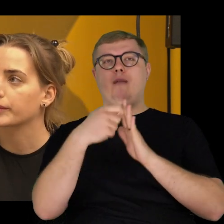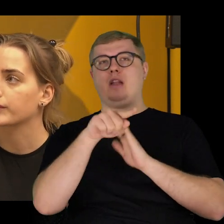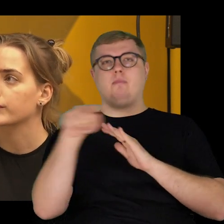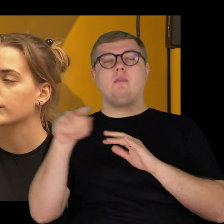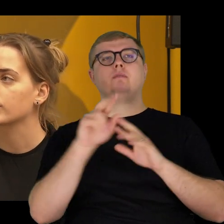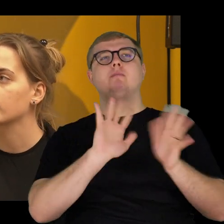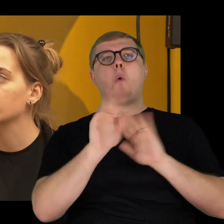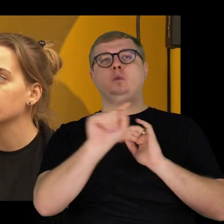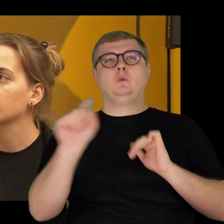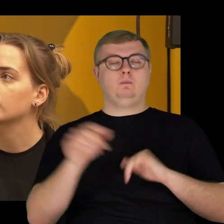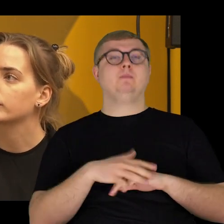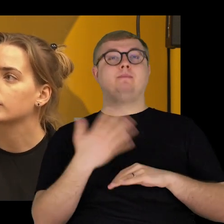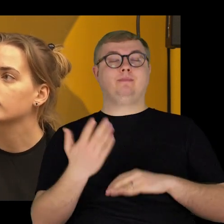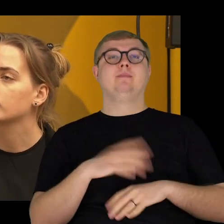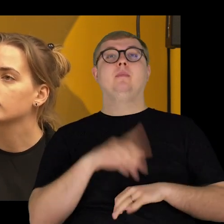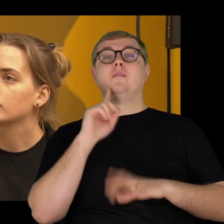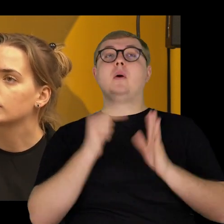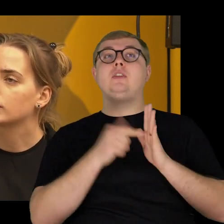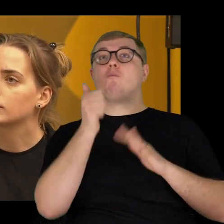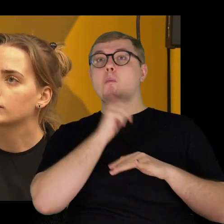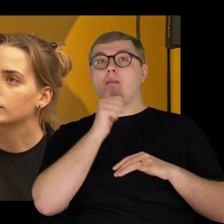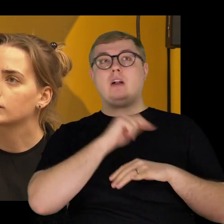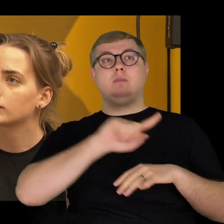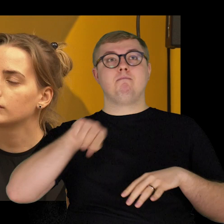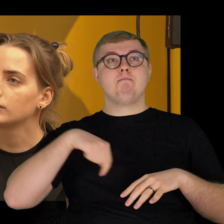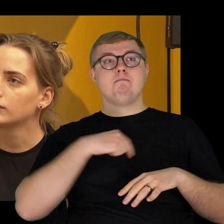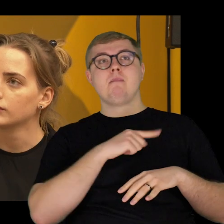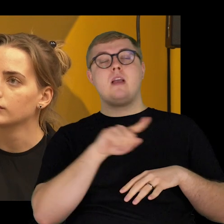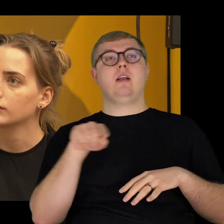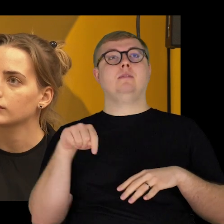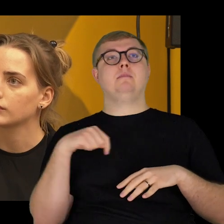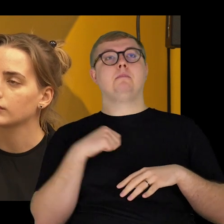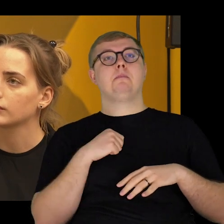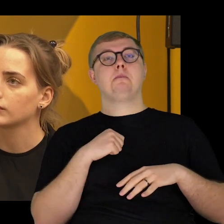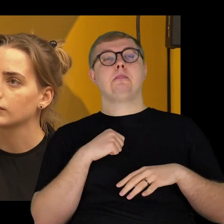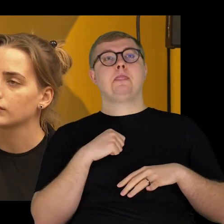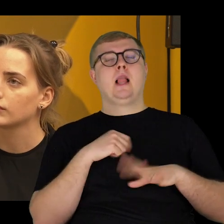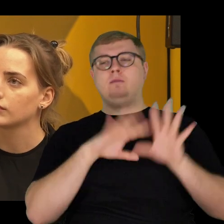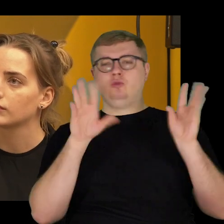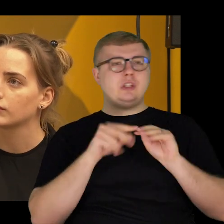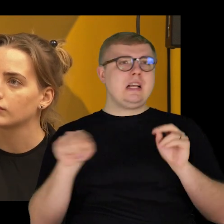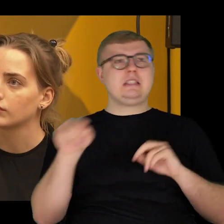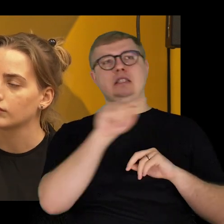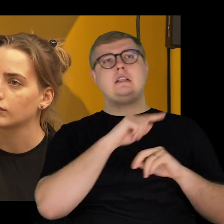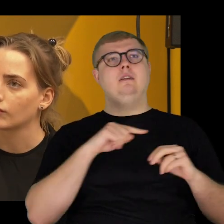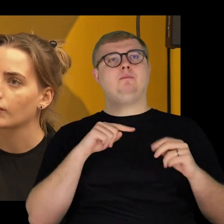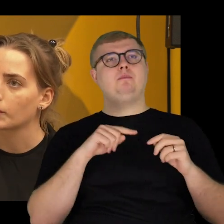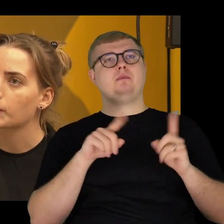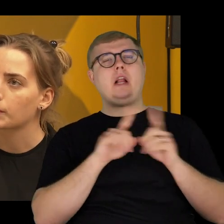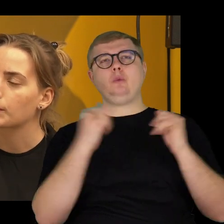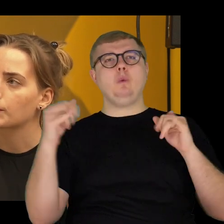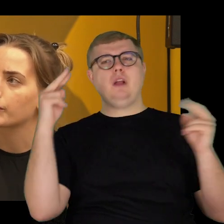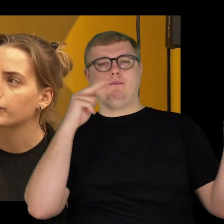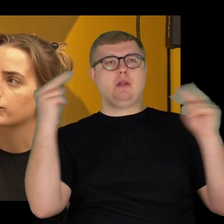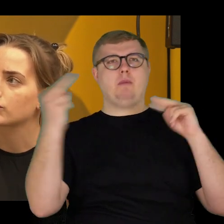there we basically really try to out of all these multiple views that we